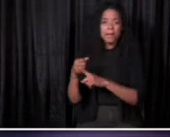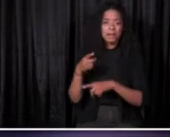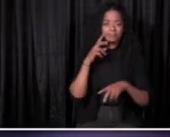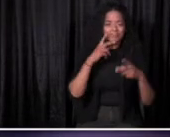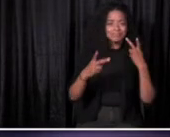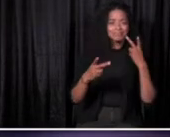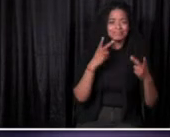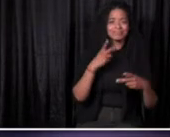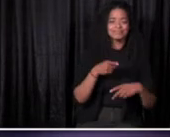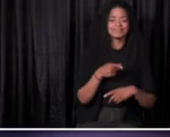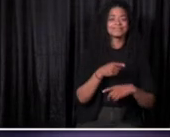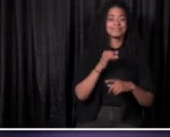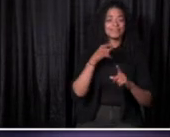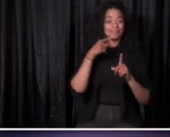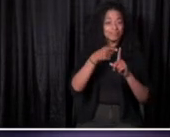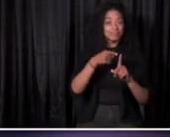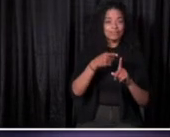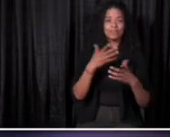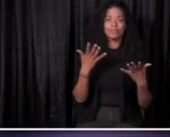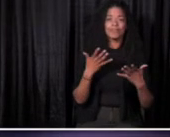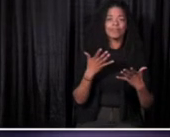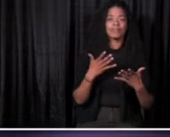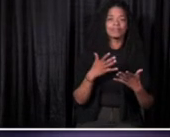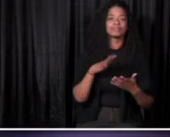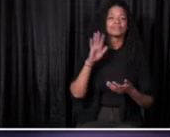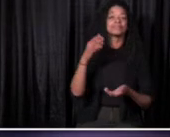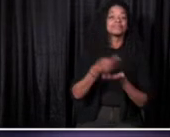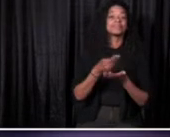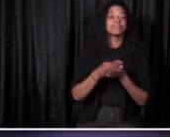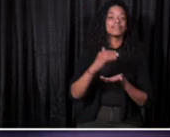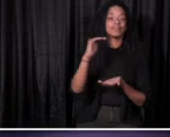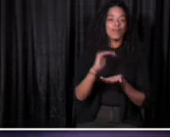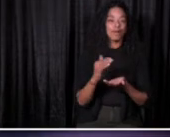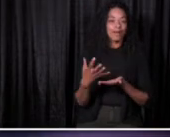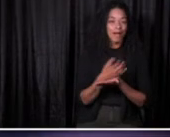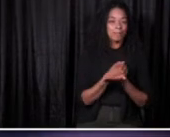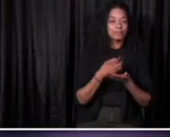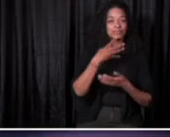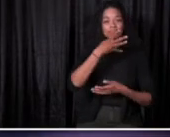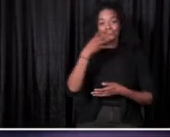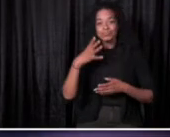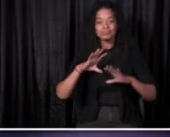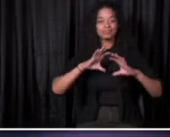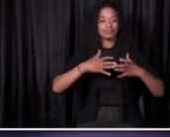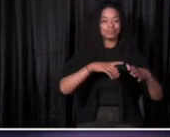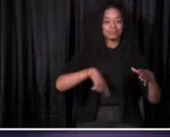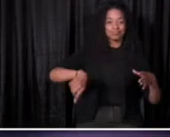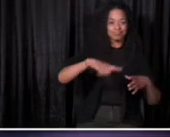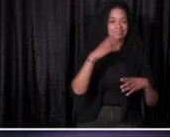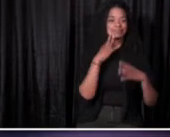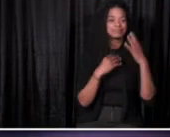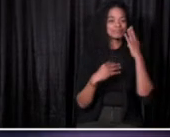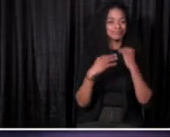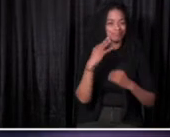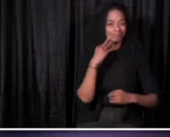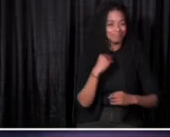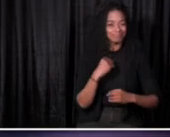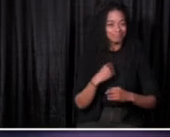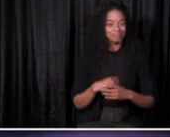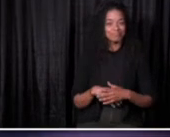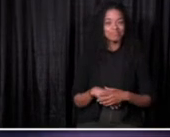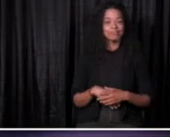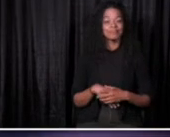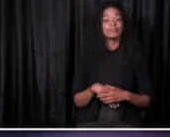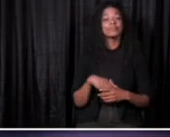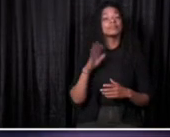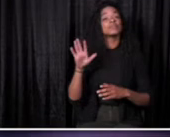low-income and immigrant populations. In an effort to help, she